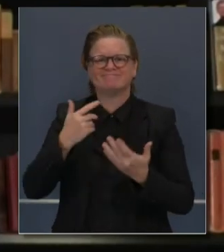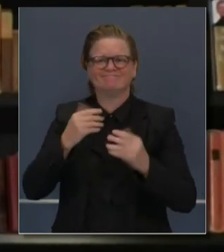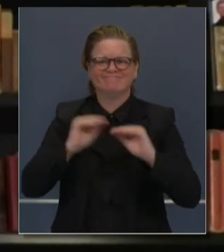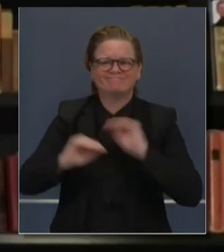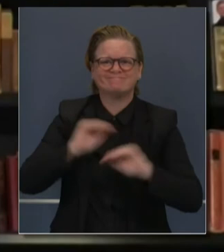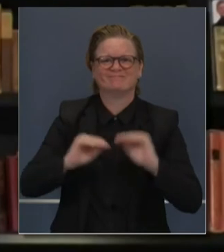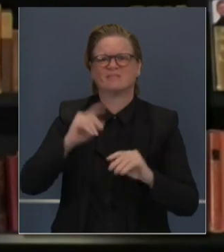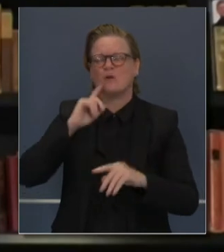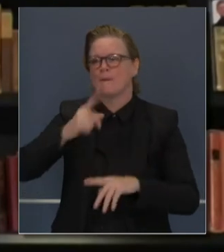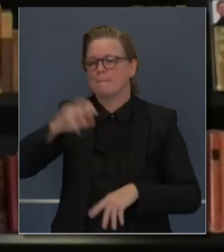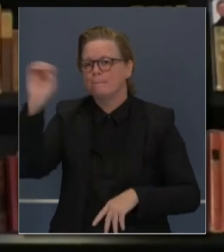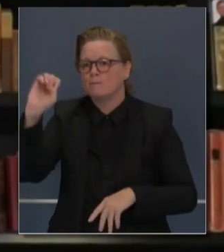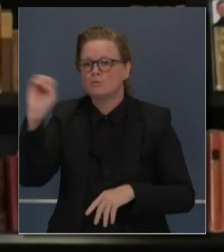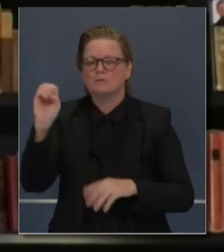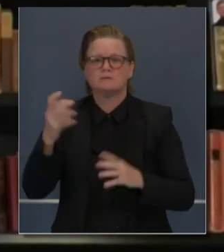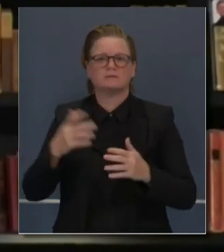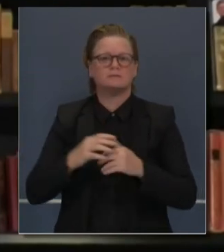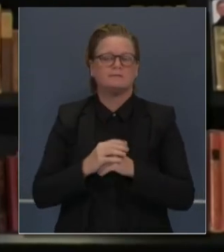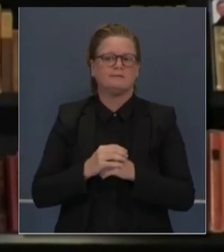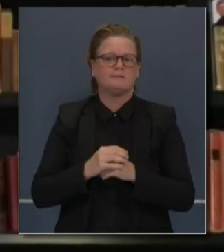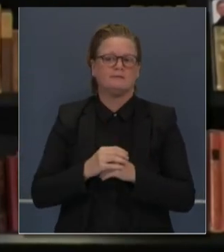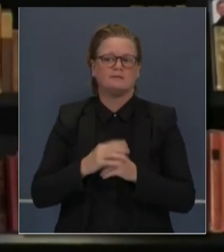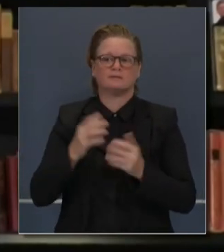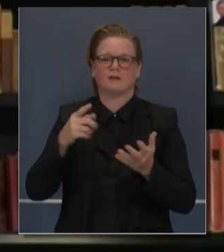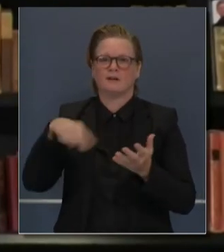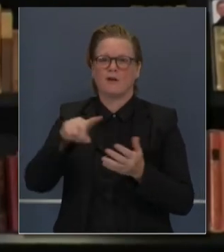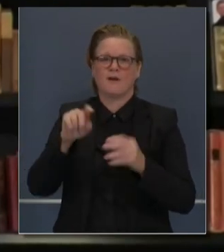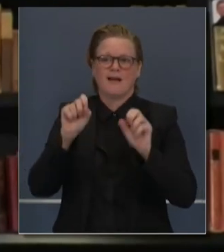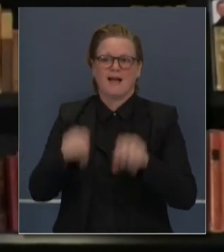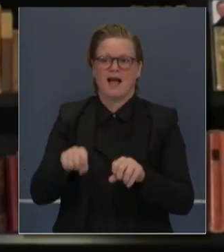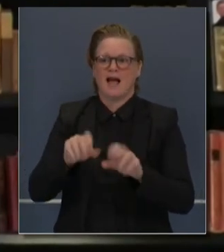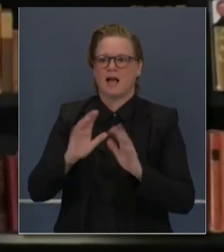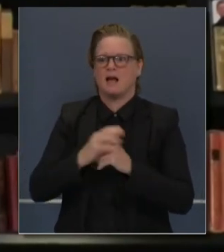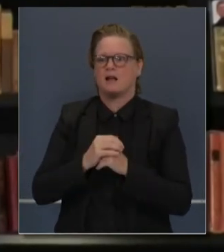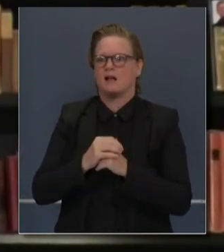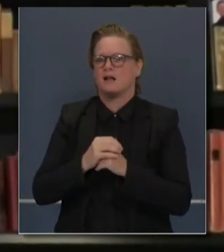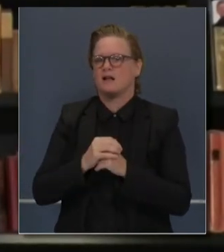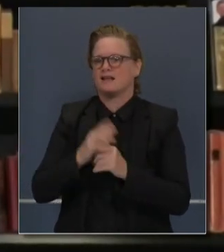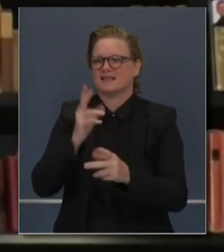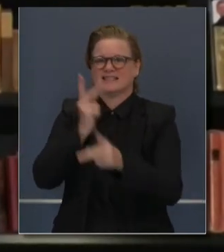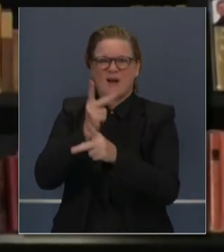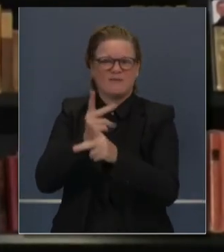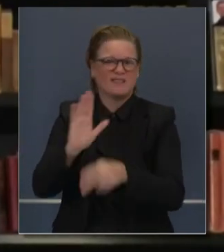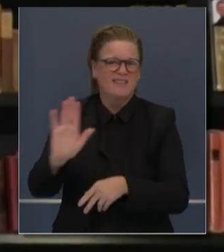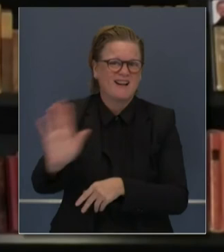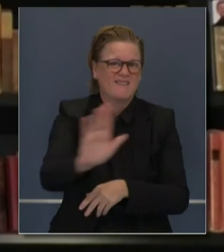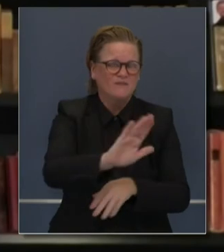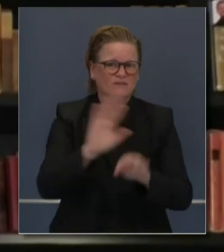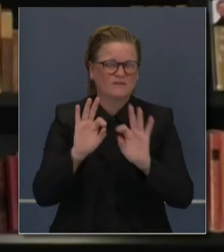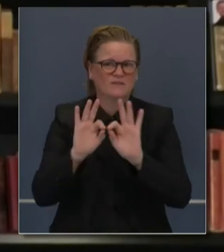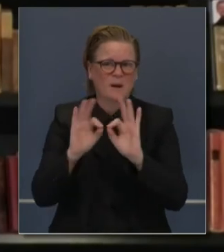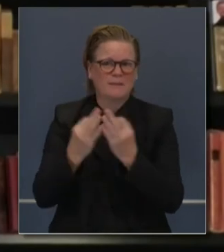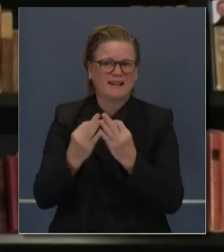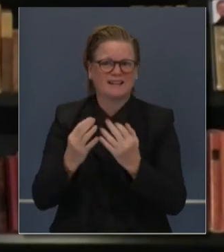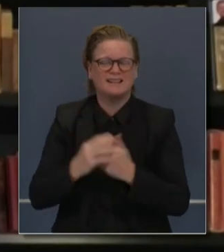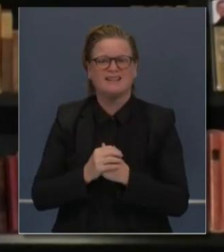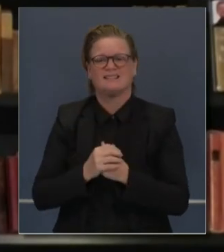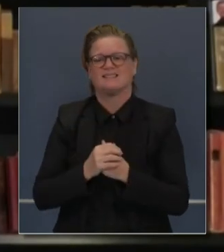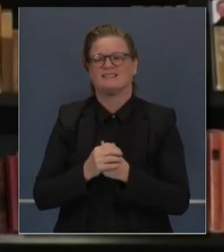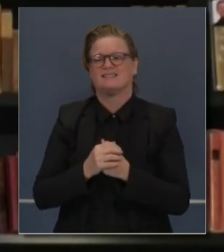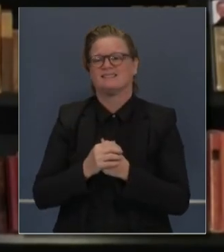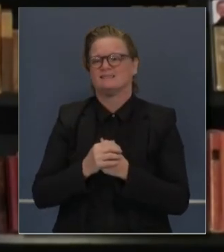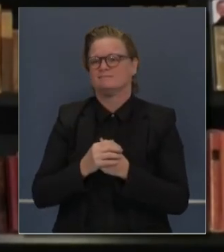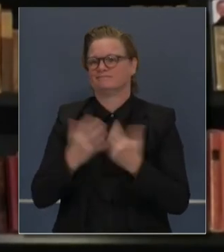emergencies, so people had the ability to take care of their loved ones with actual debit cards that were